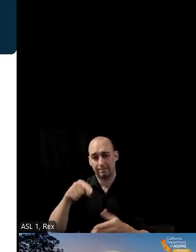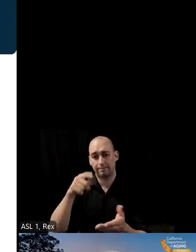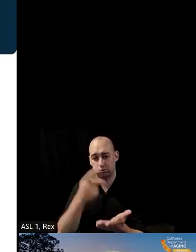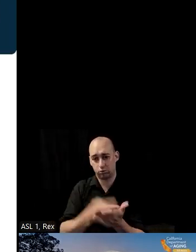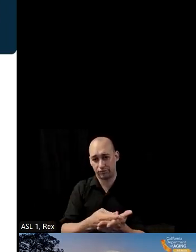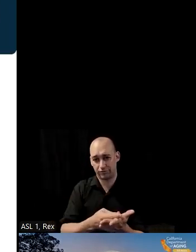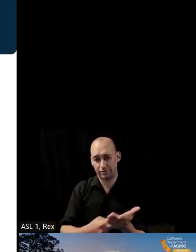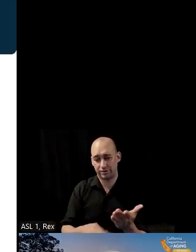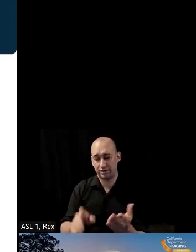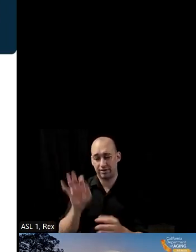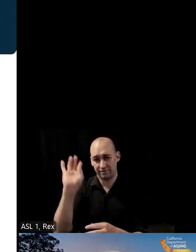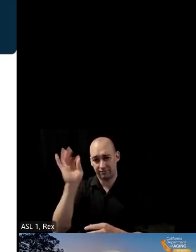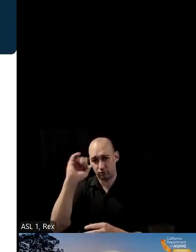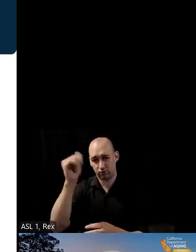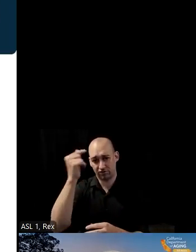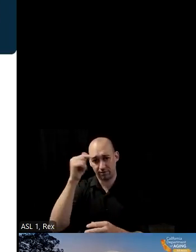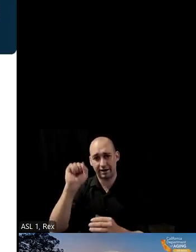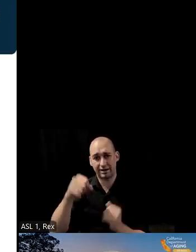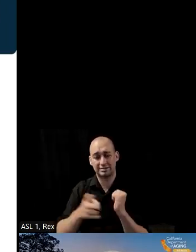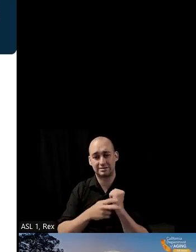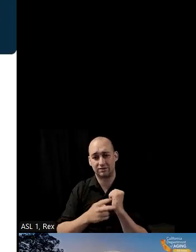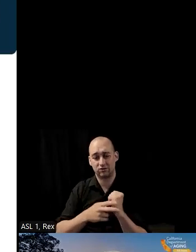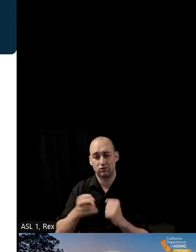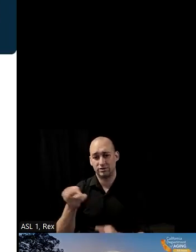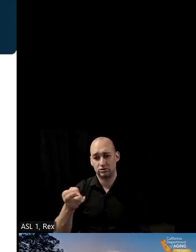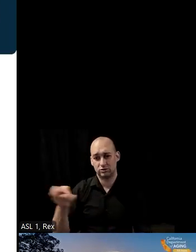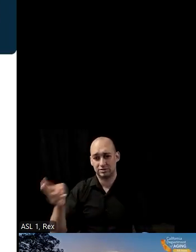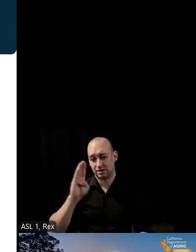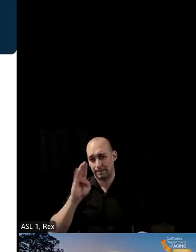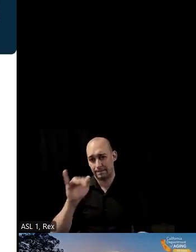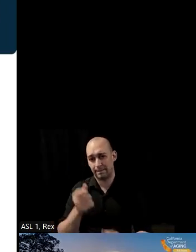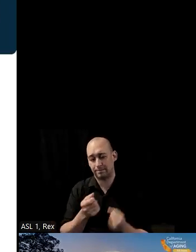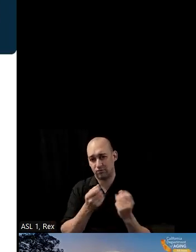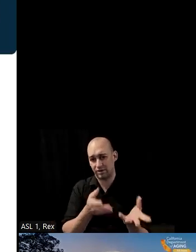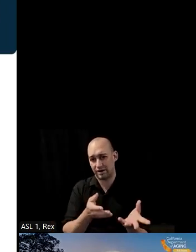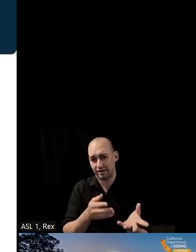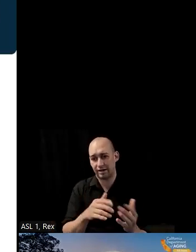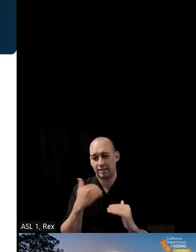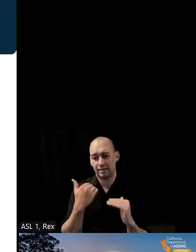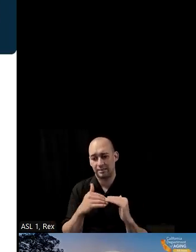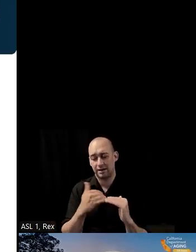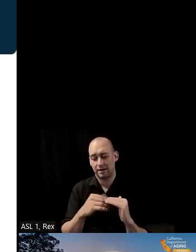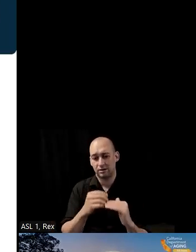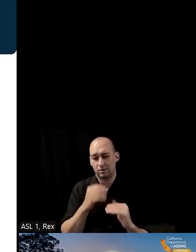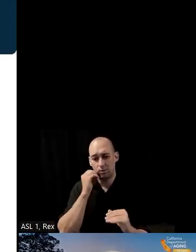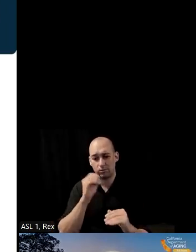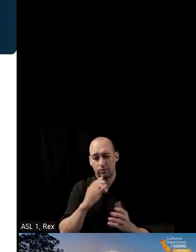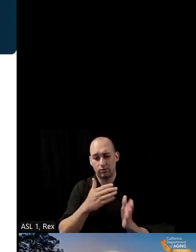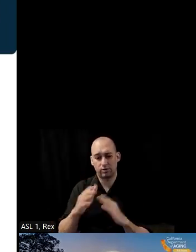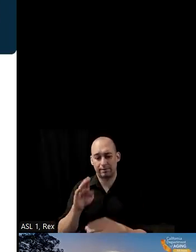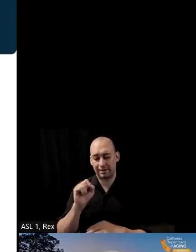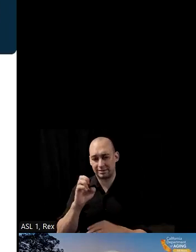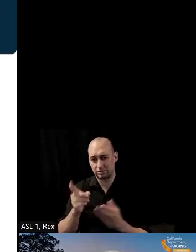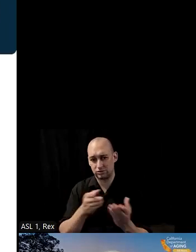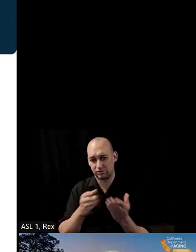actually the federal government could save resources by providing maybe a limited home and community-based services benefit, then there